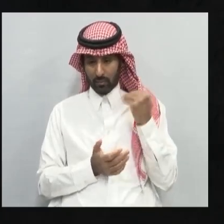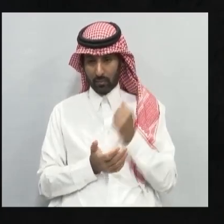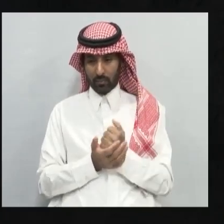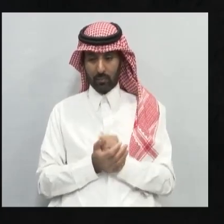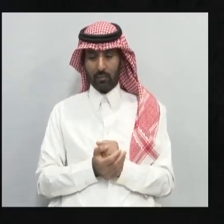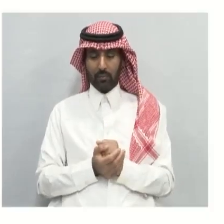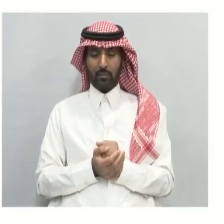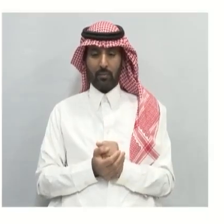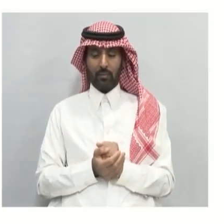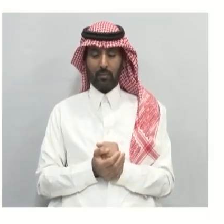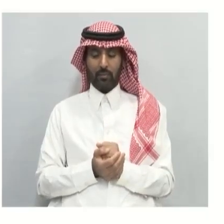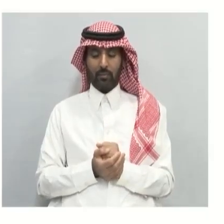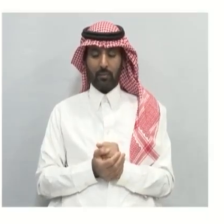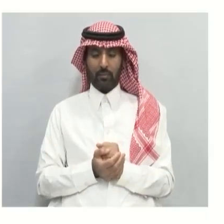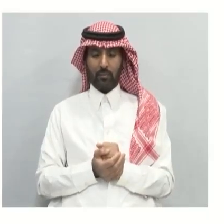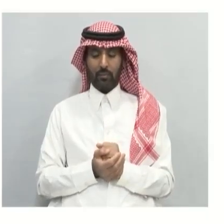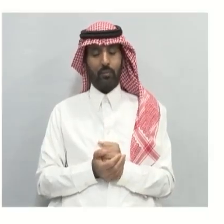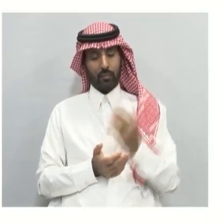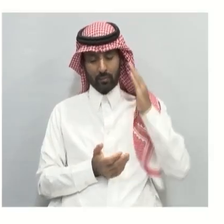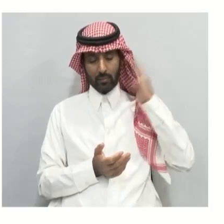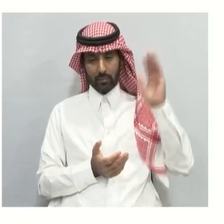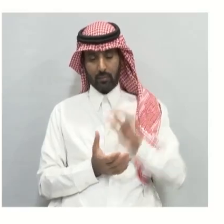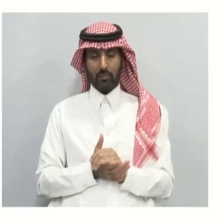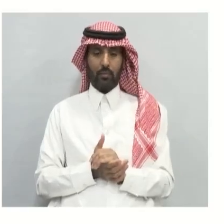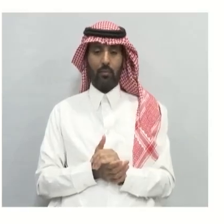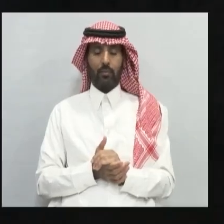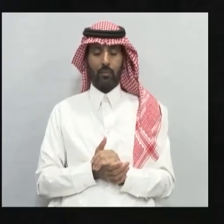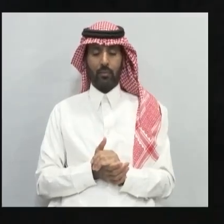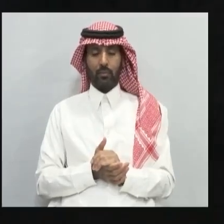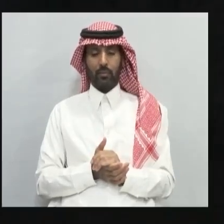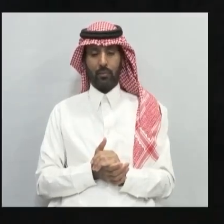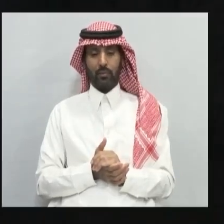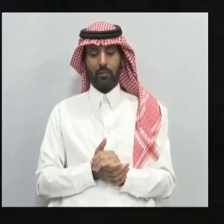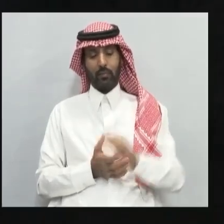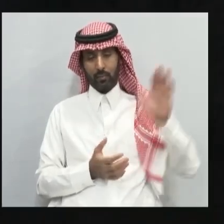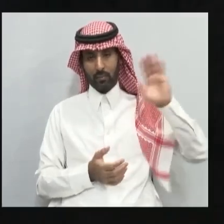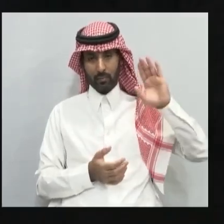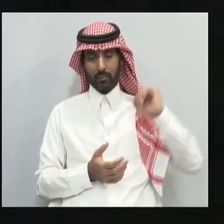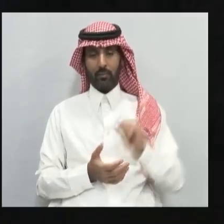it in the past. Okay, guess that is it for the lesson today, and thank you so much for your time.